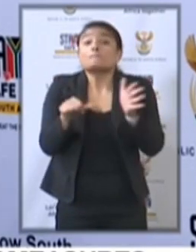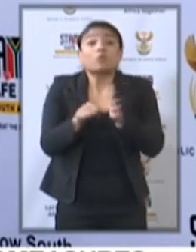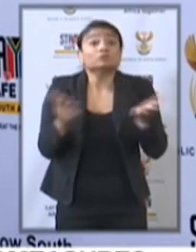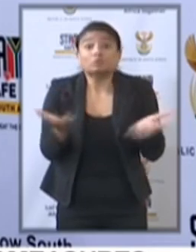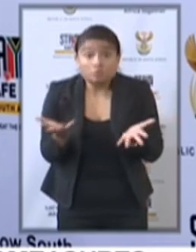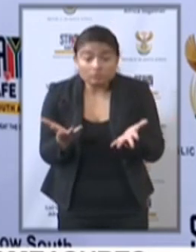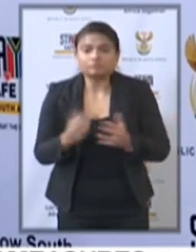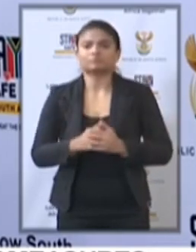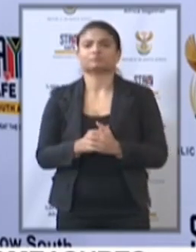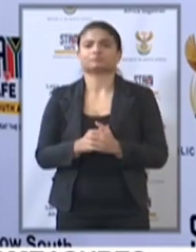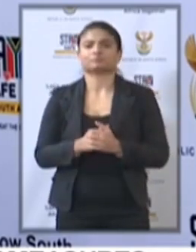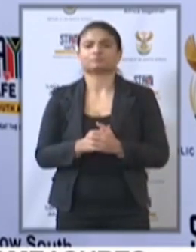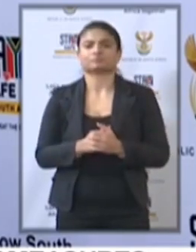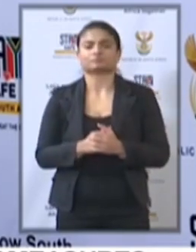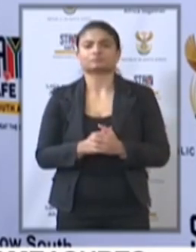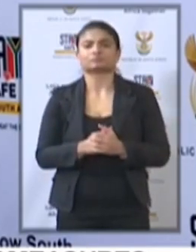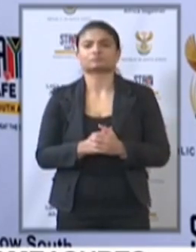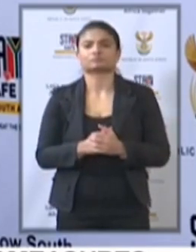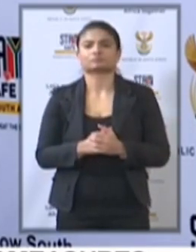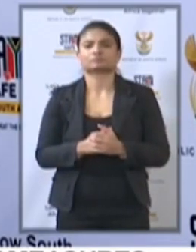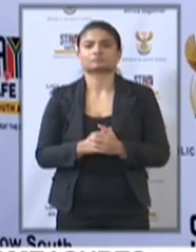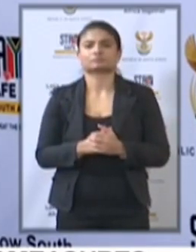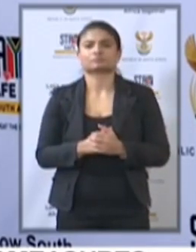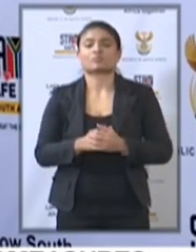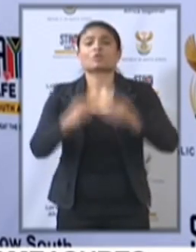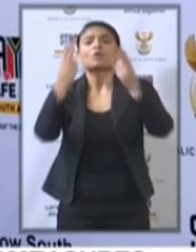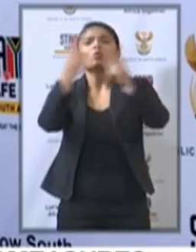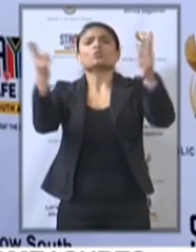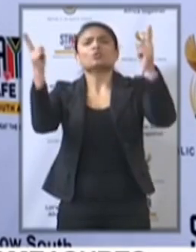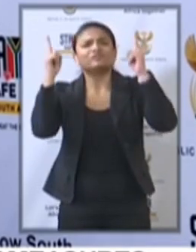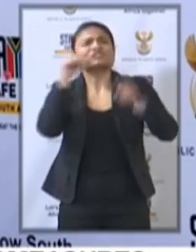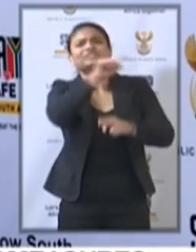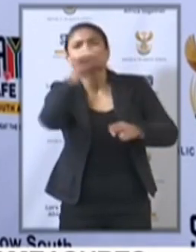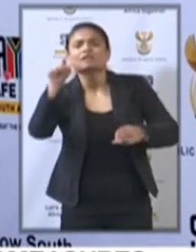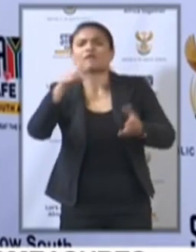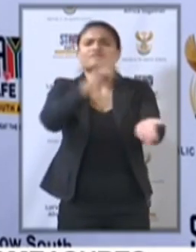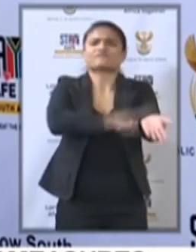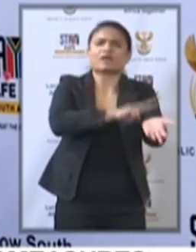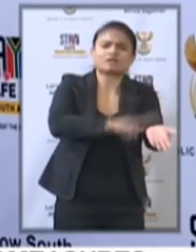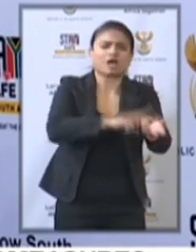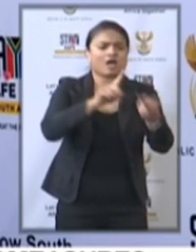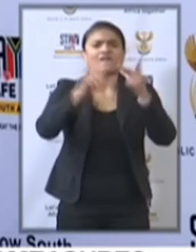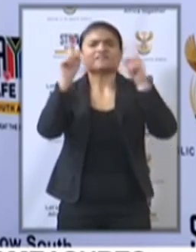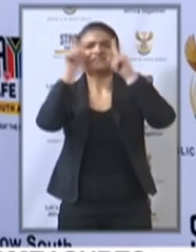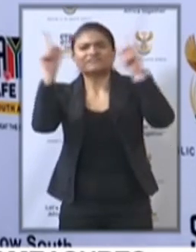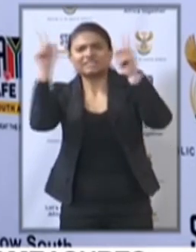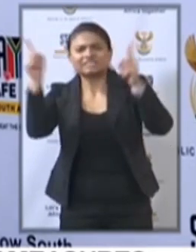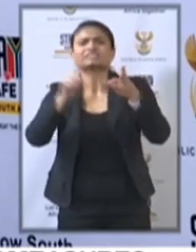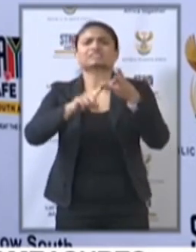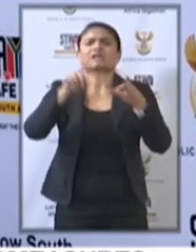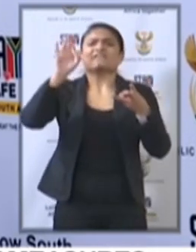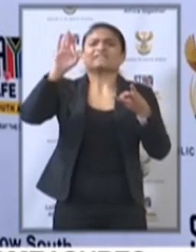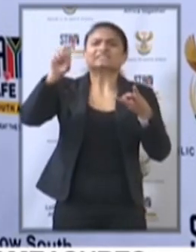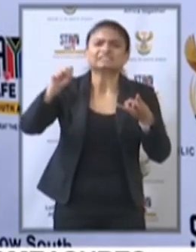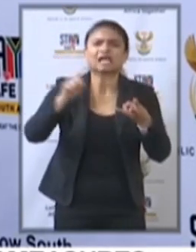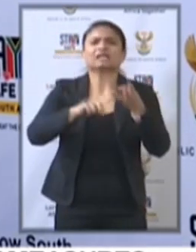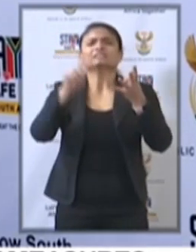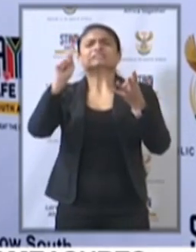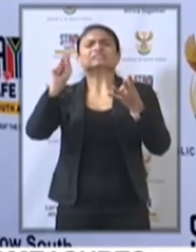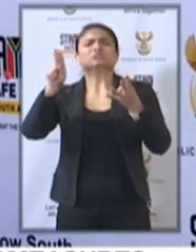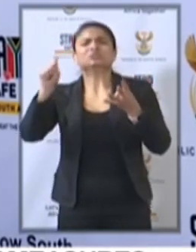our universities like University of Venda, Wits University, UNISA, Tswana University of Technology,